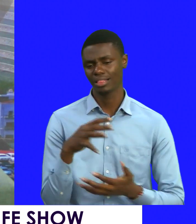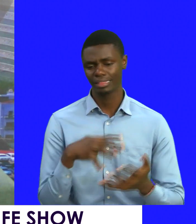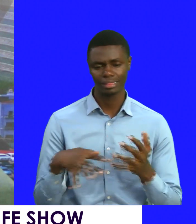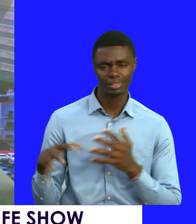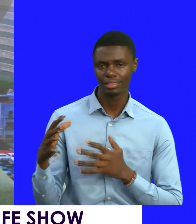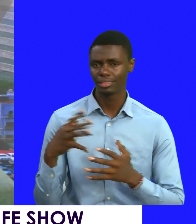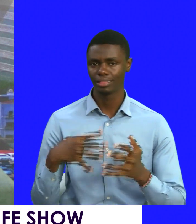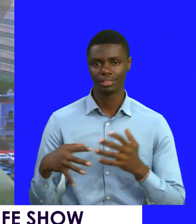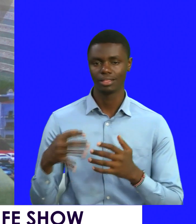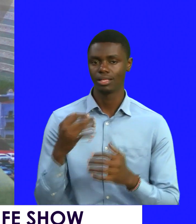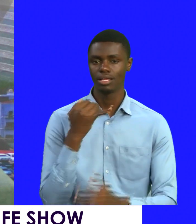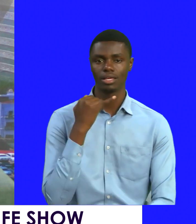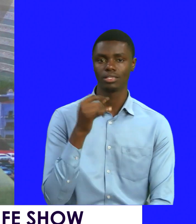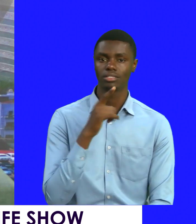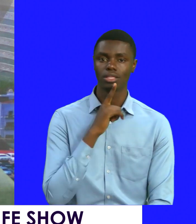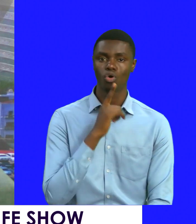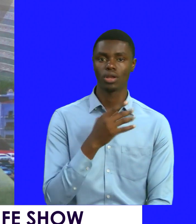Complexity is the order of the day.